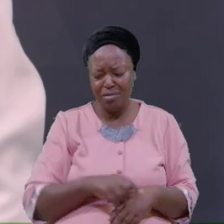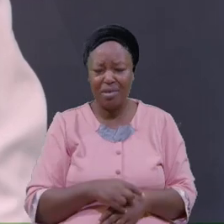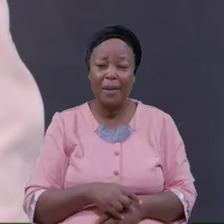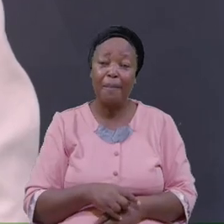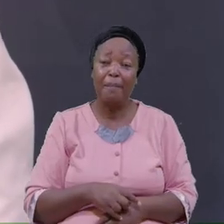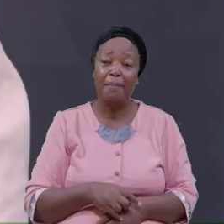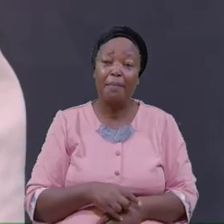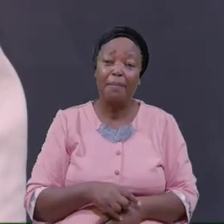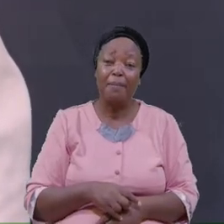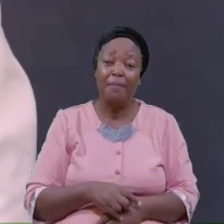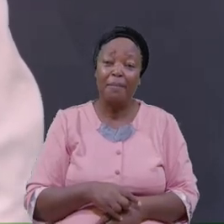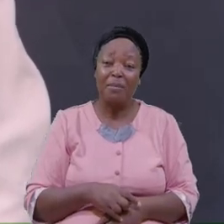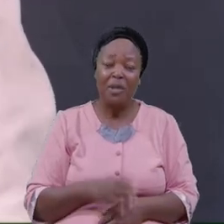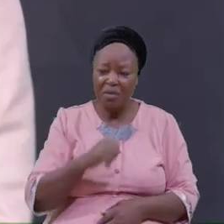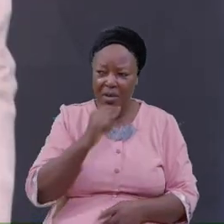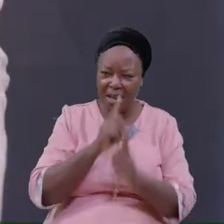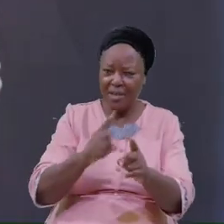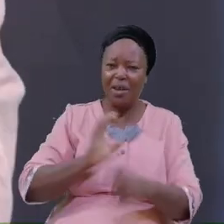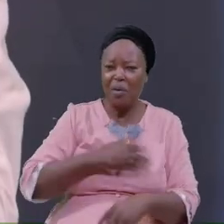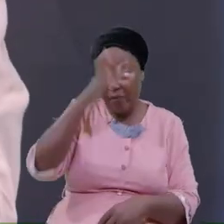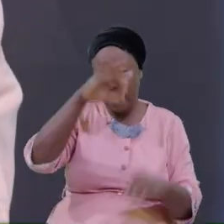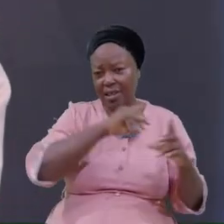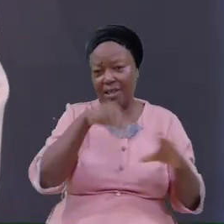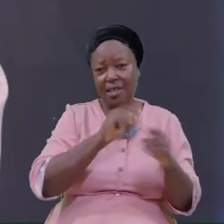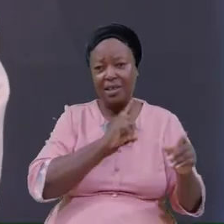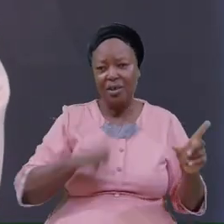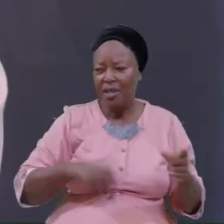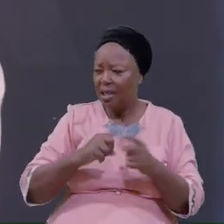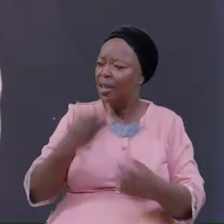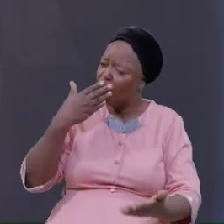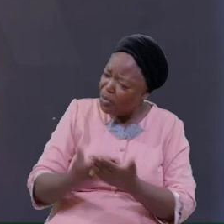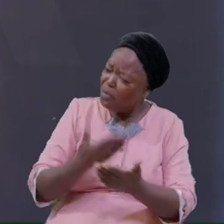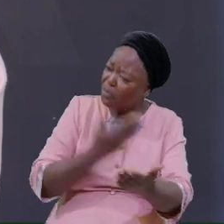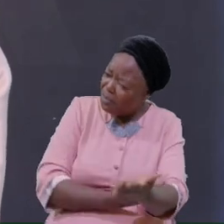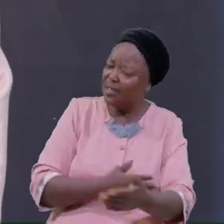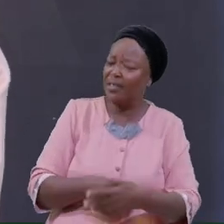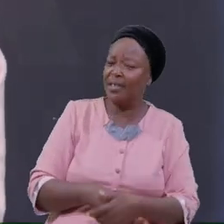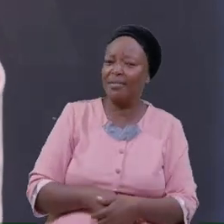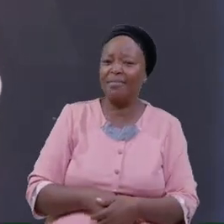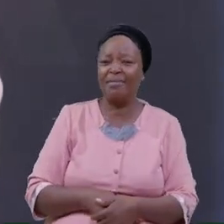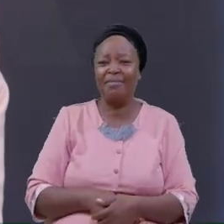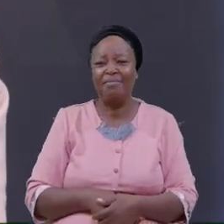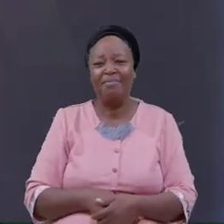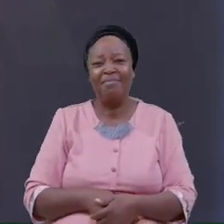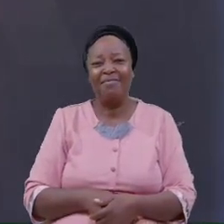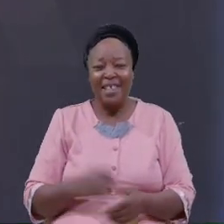answering me. Il me répondait pas. I'll say good morning. Je répétais encore bonjour. He'll look down on me. Il me rabaissait.